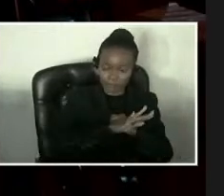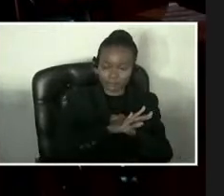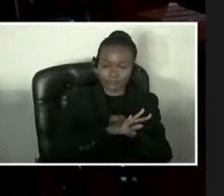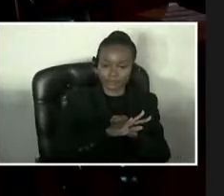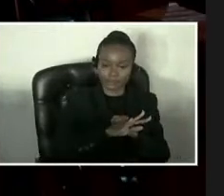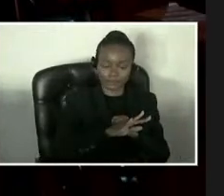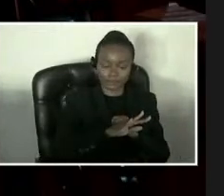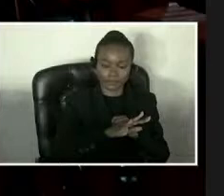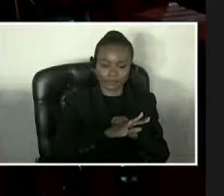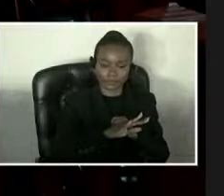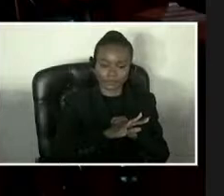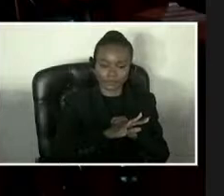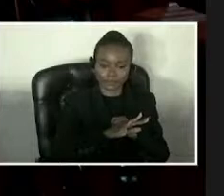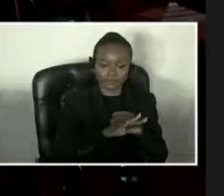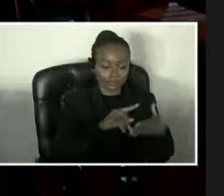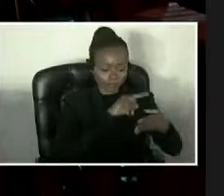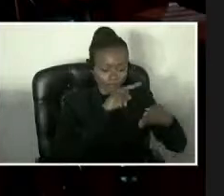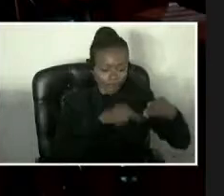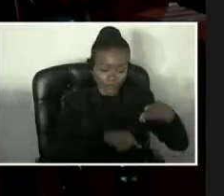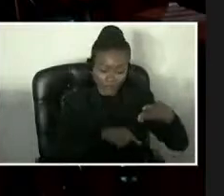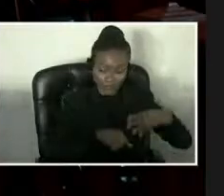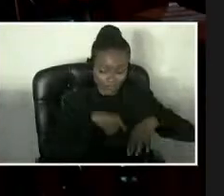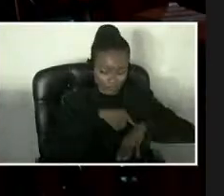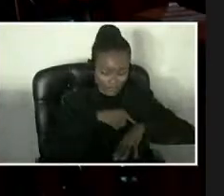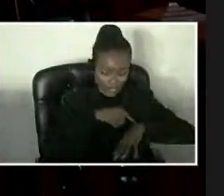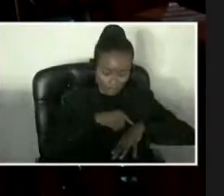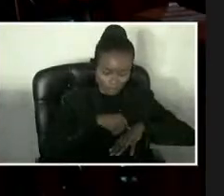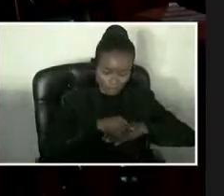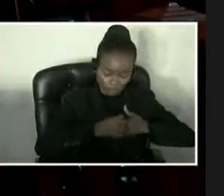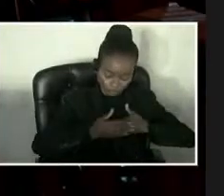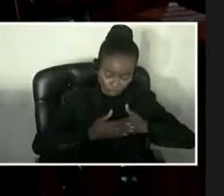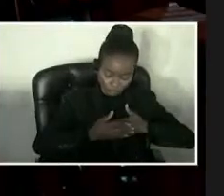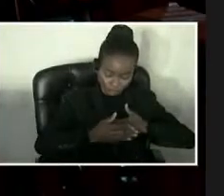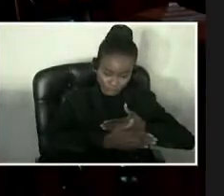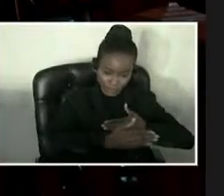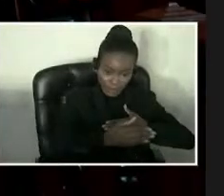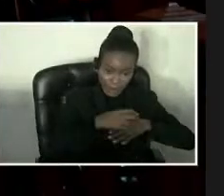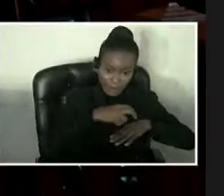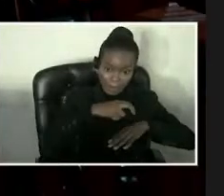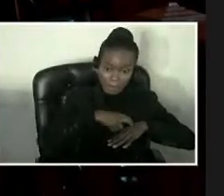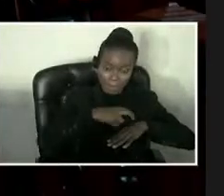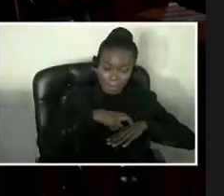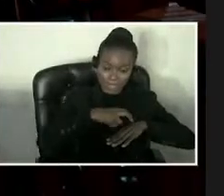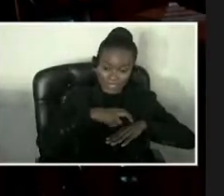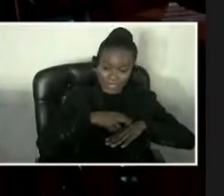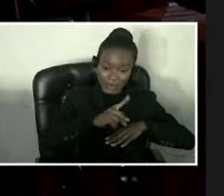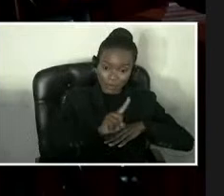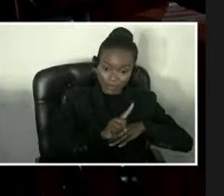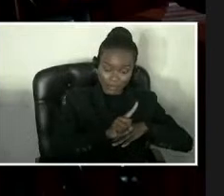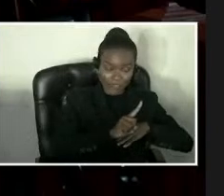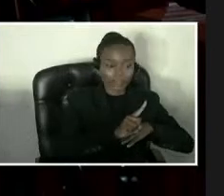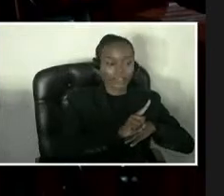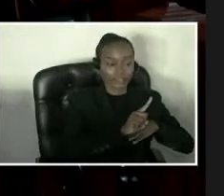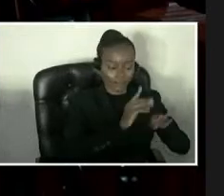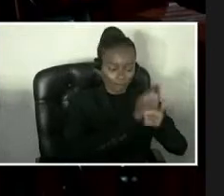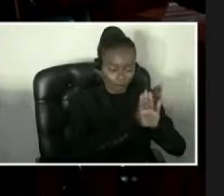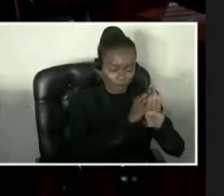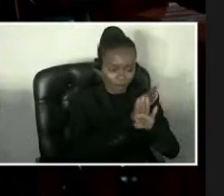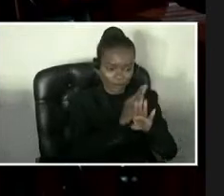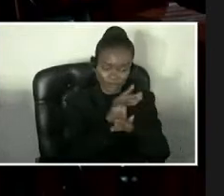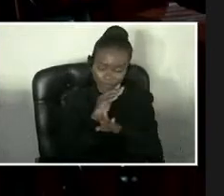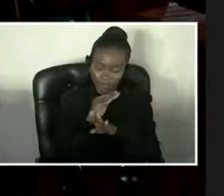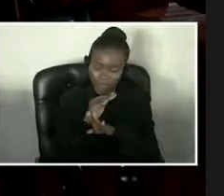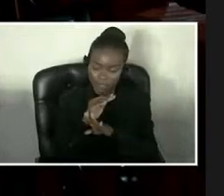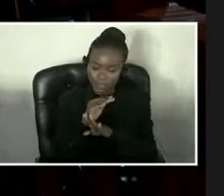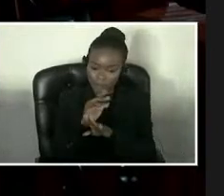providers these reforms will take time and require cooperation between the public and private sectors and demand for significant